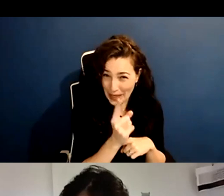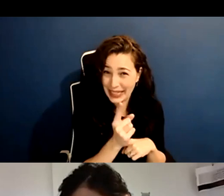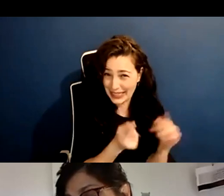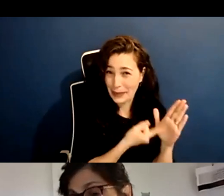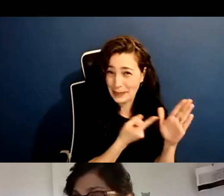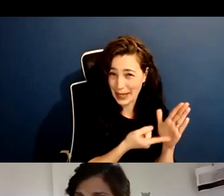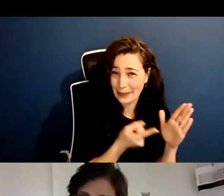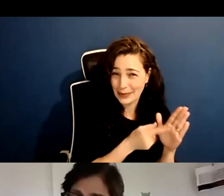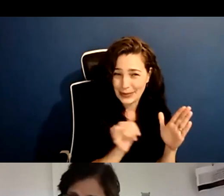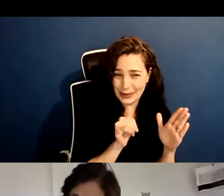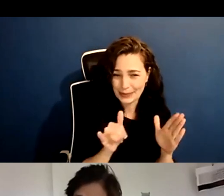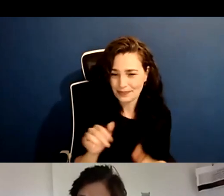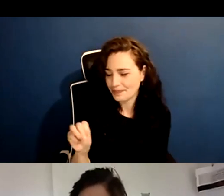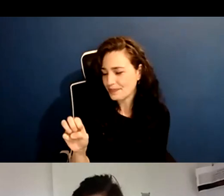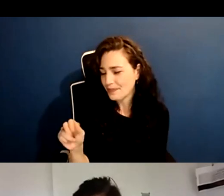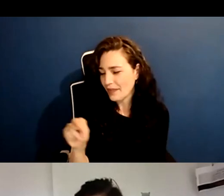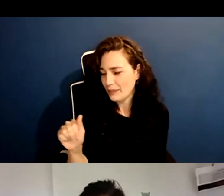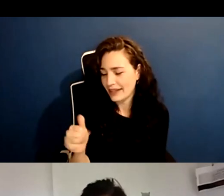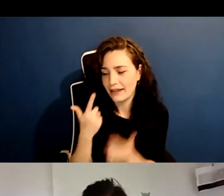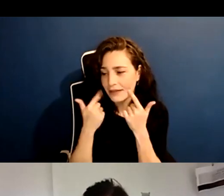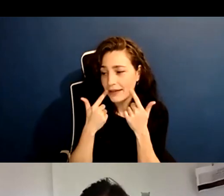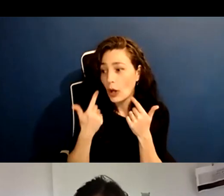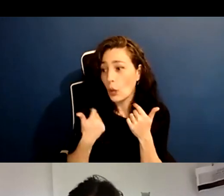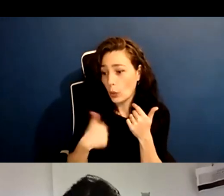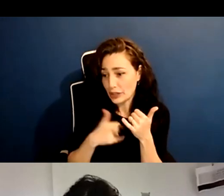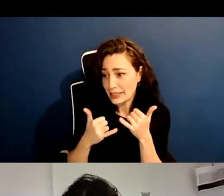I think we're still getting a lot of rejections.